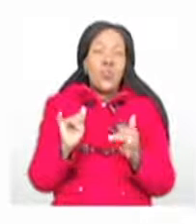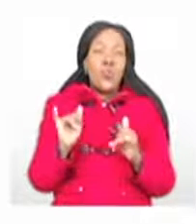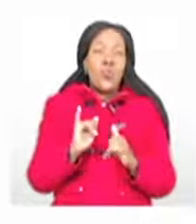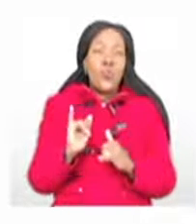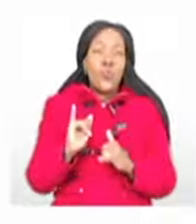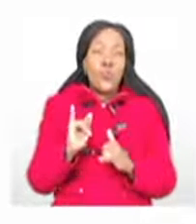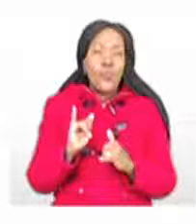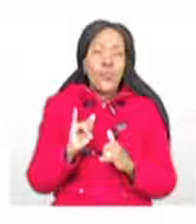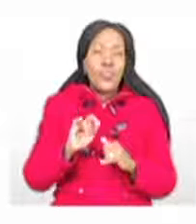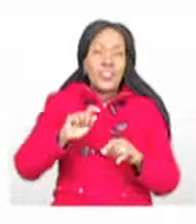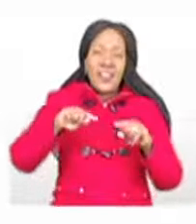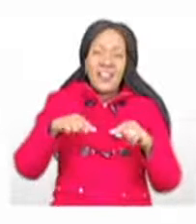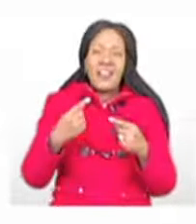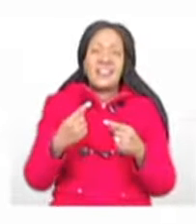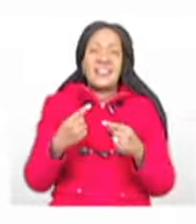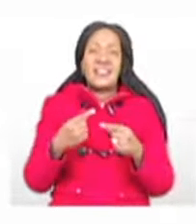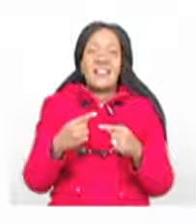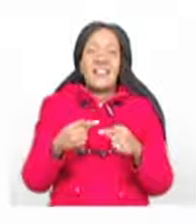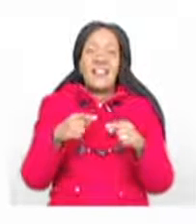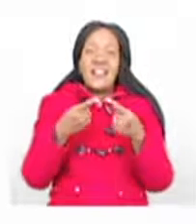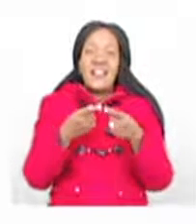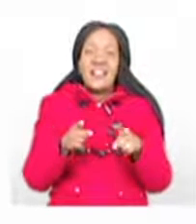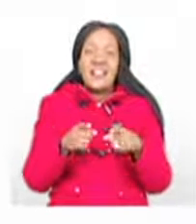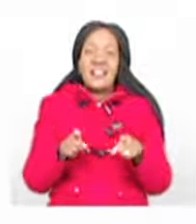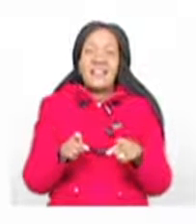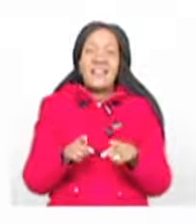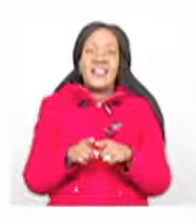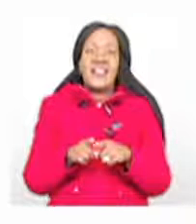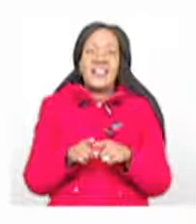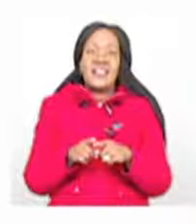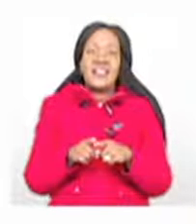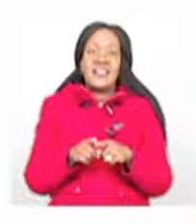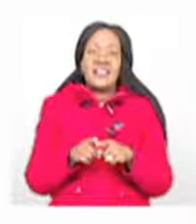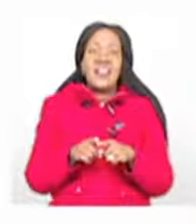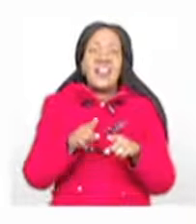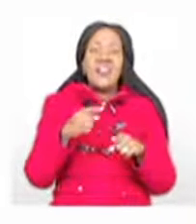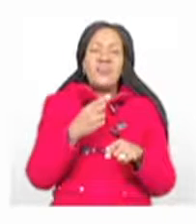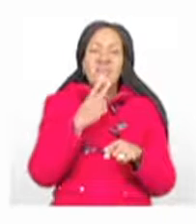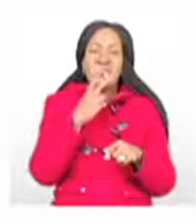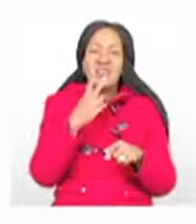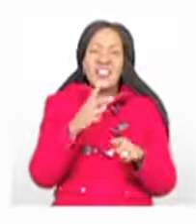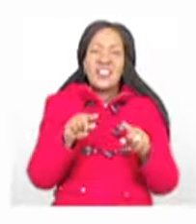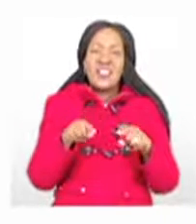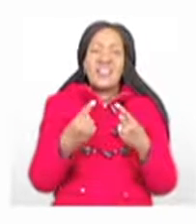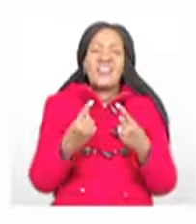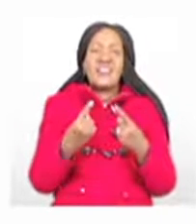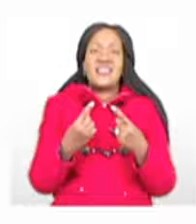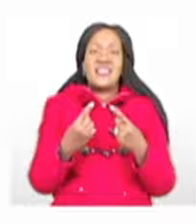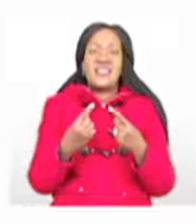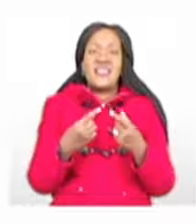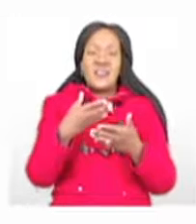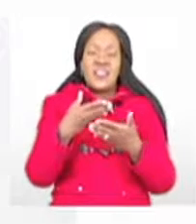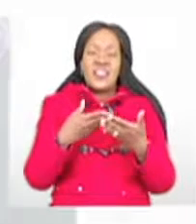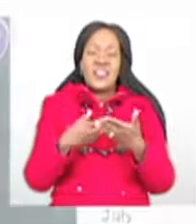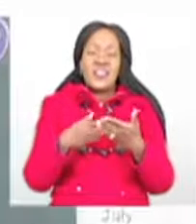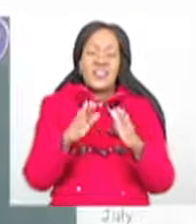are different? Now let's look at the objects that I have on my